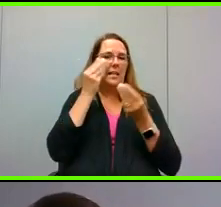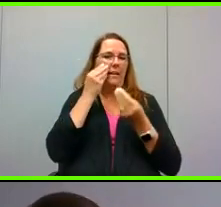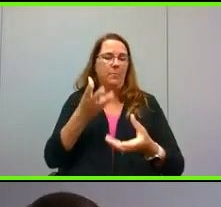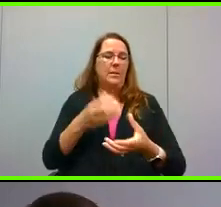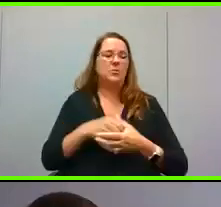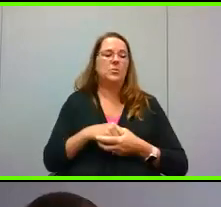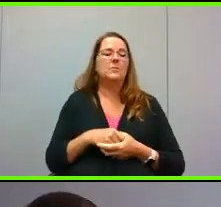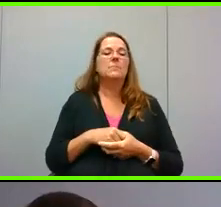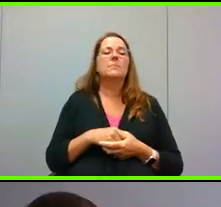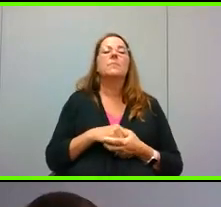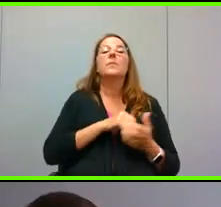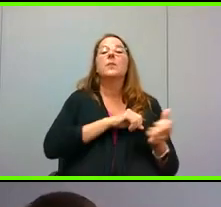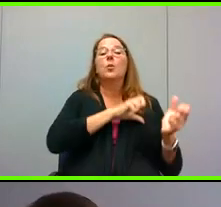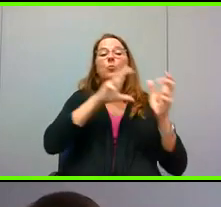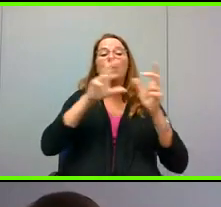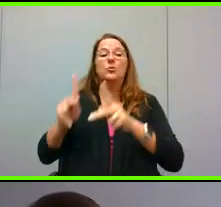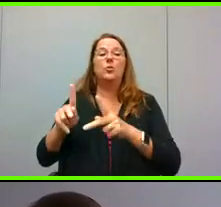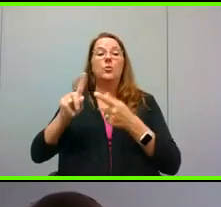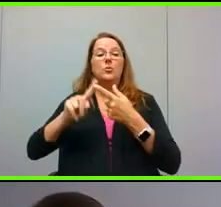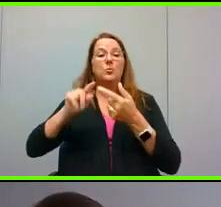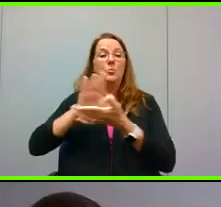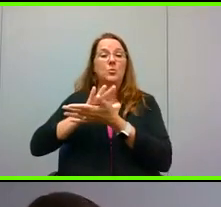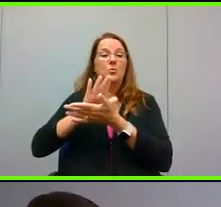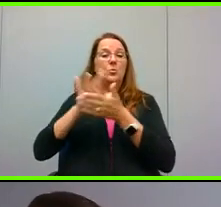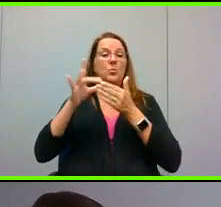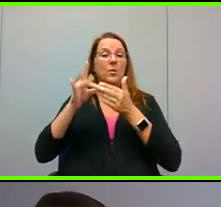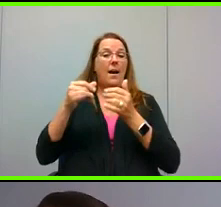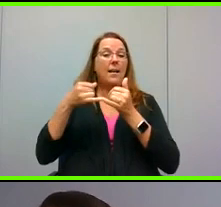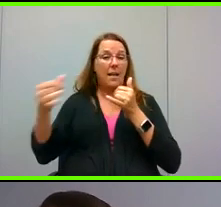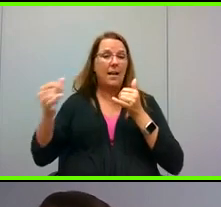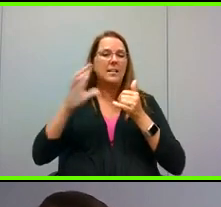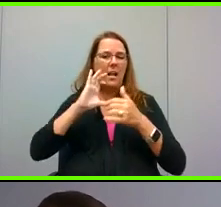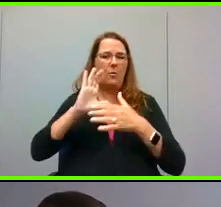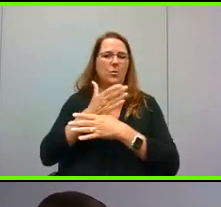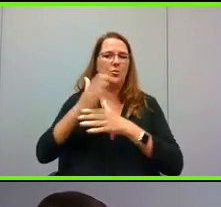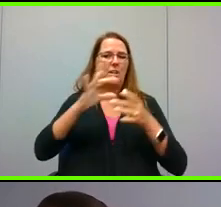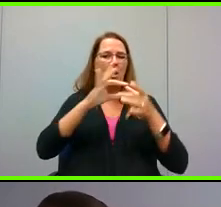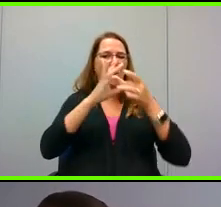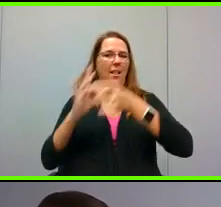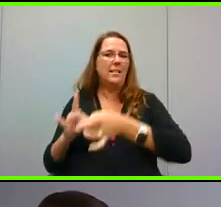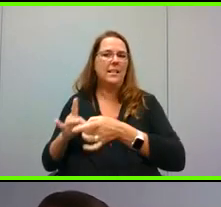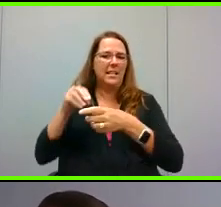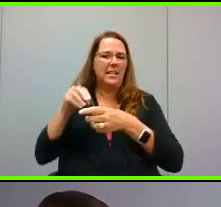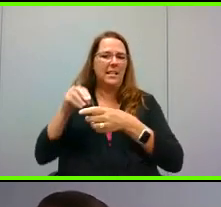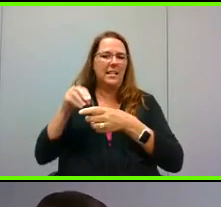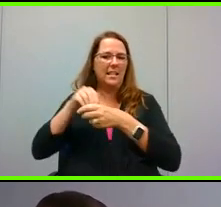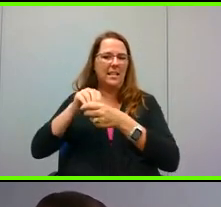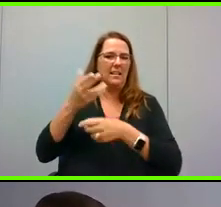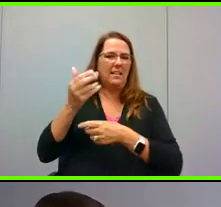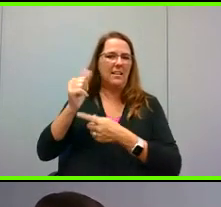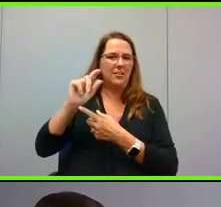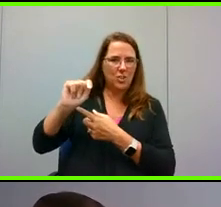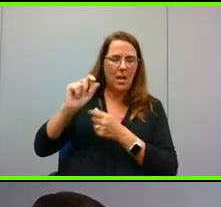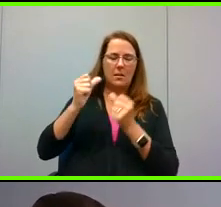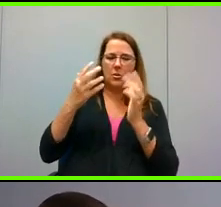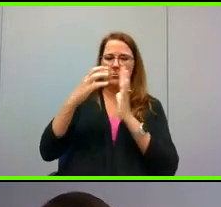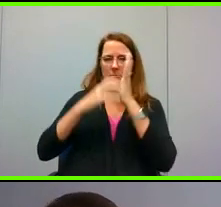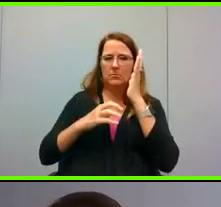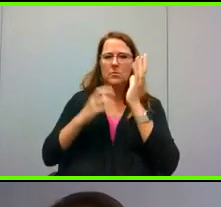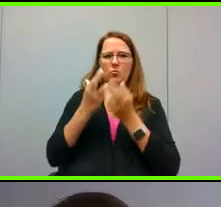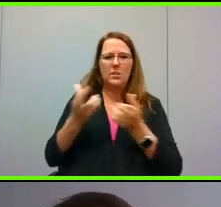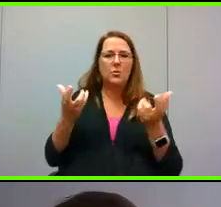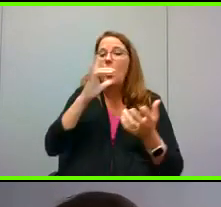school guidelines up online, and I'll share the link to that in the chat. There's a bunch of resources there related to what it looks like to return